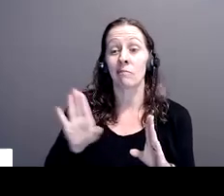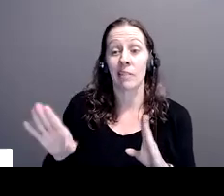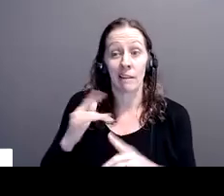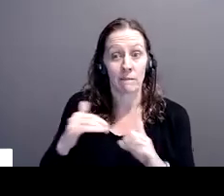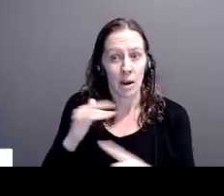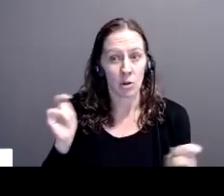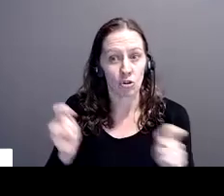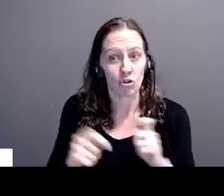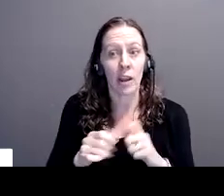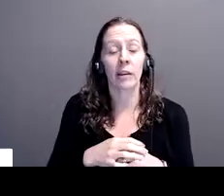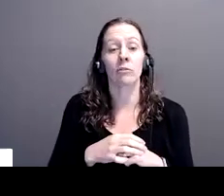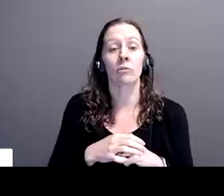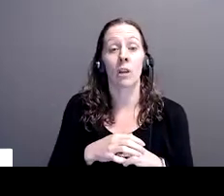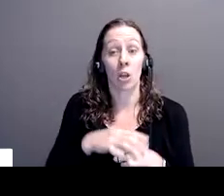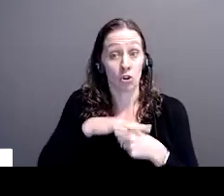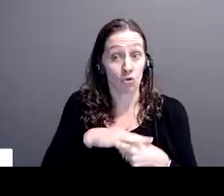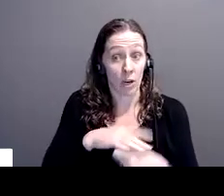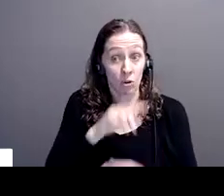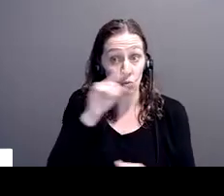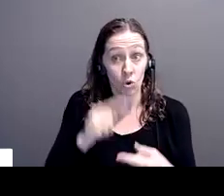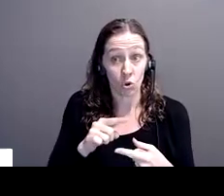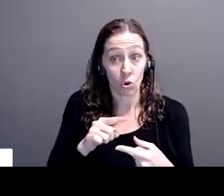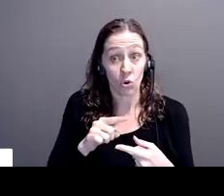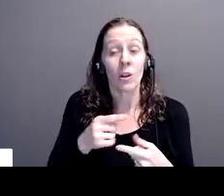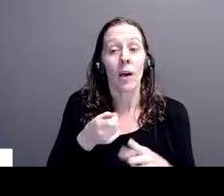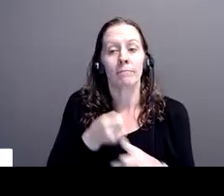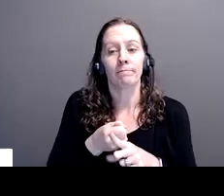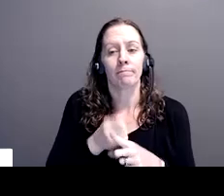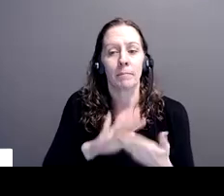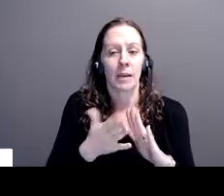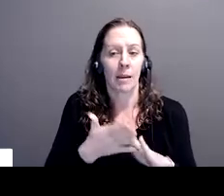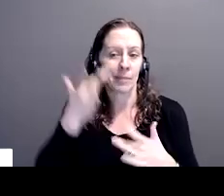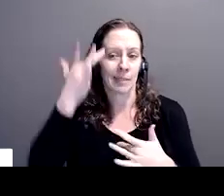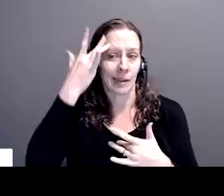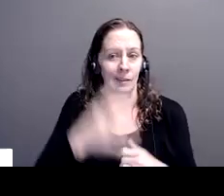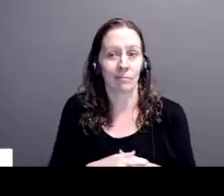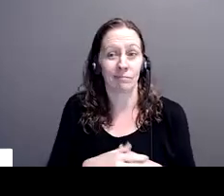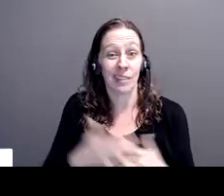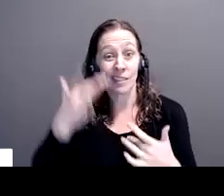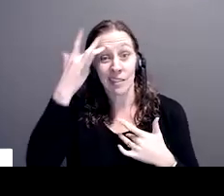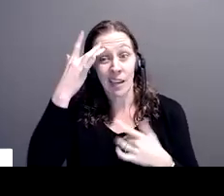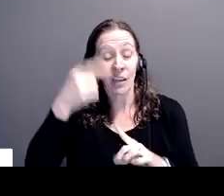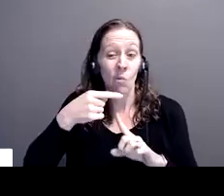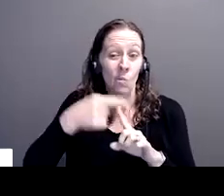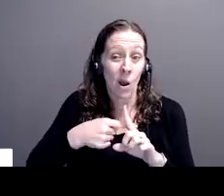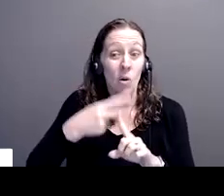and their stress reduces, that they get sick. And they are sick for a month or two,